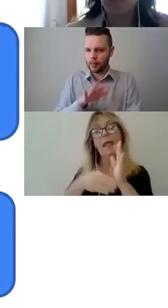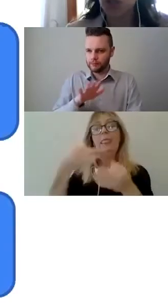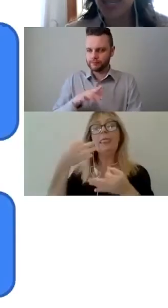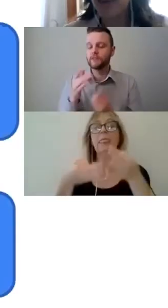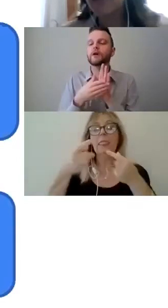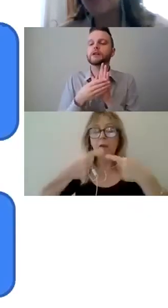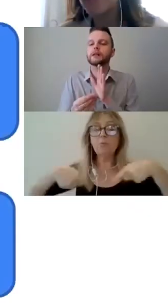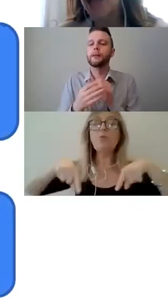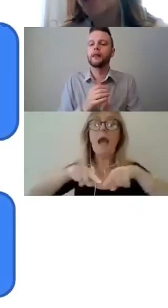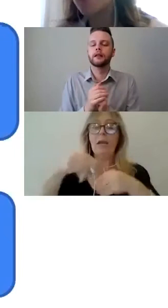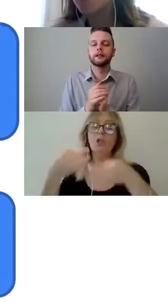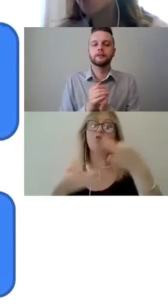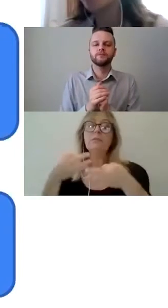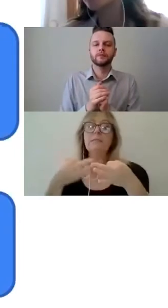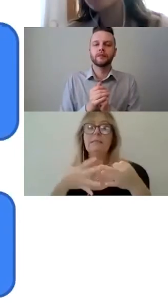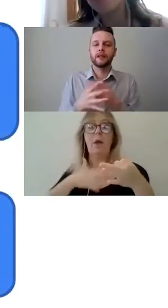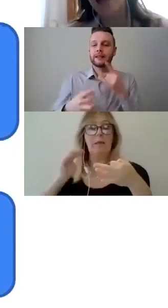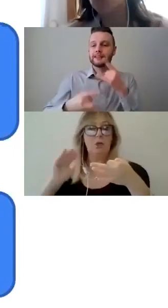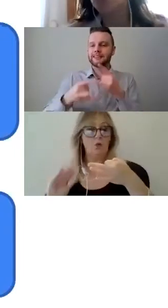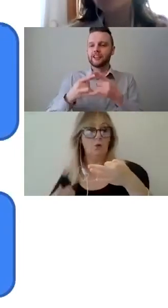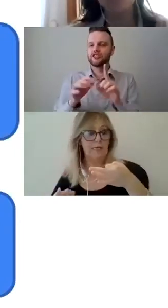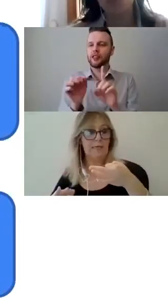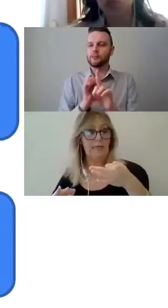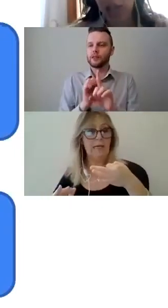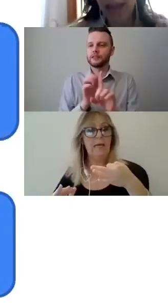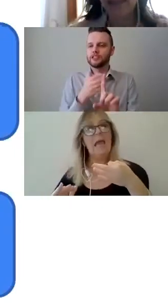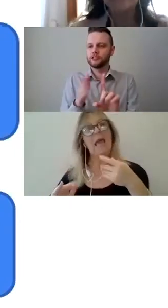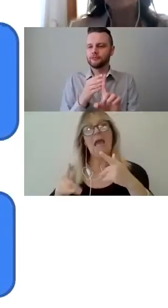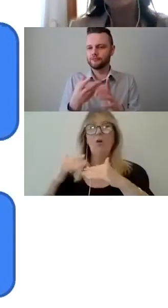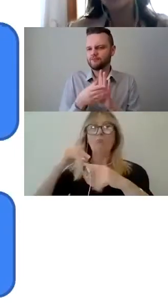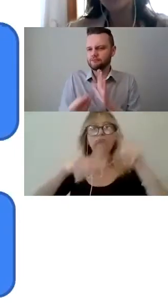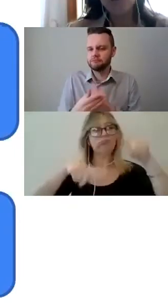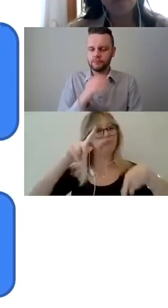example, sexual exploitation, etc.